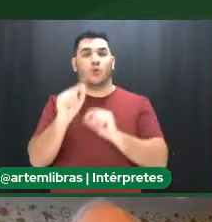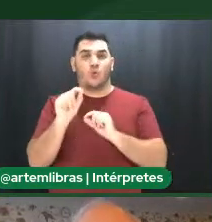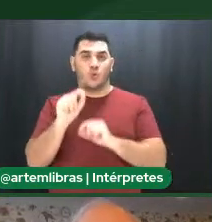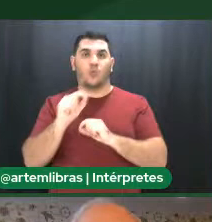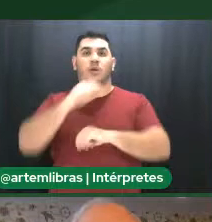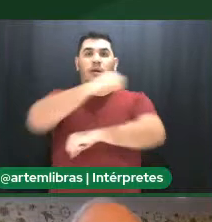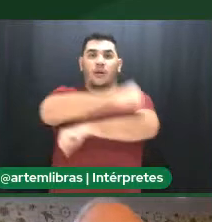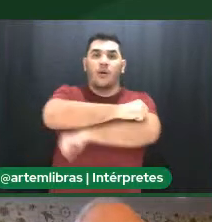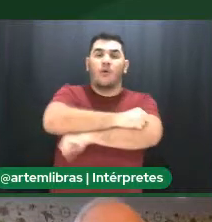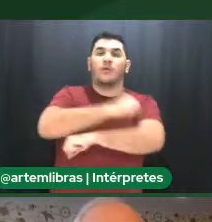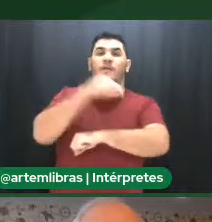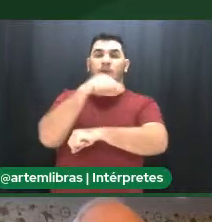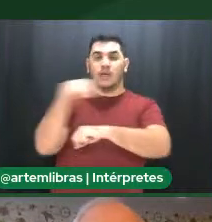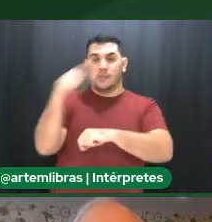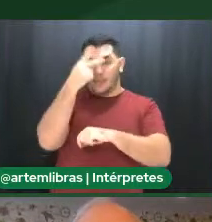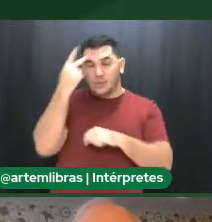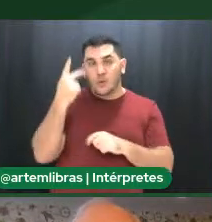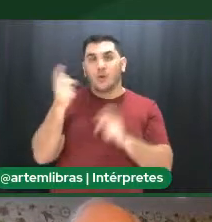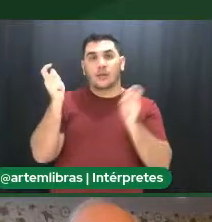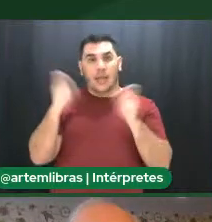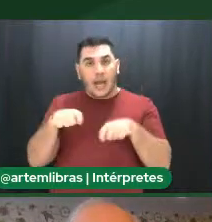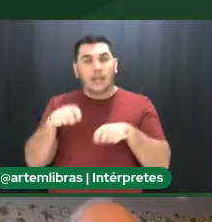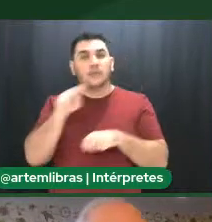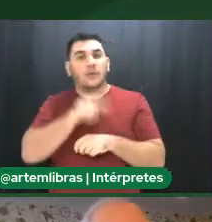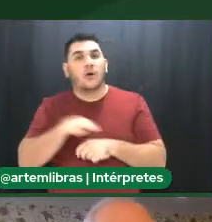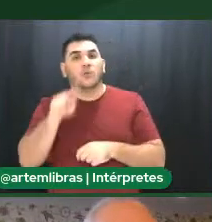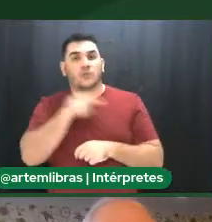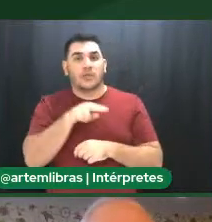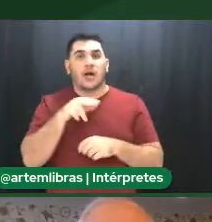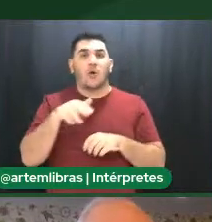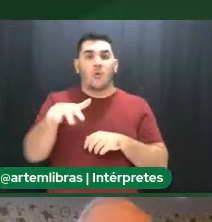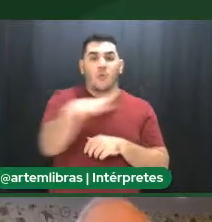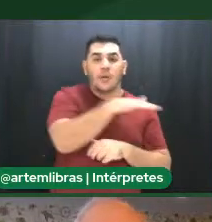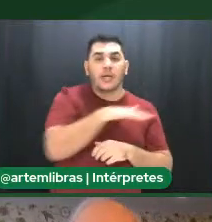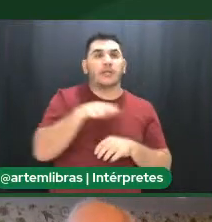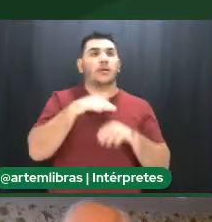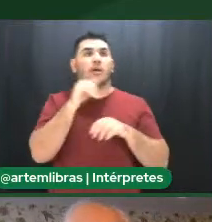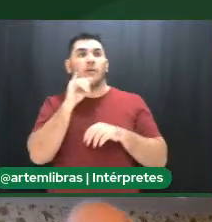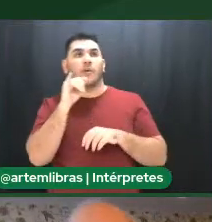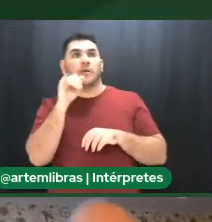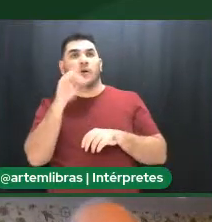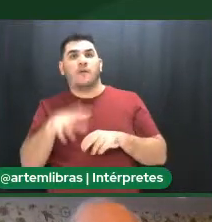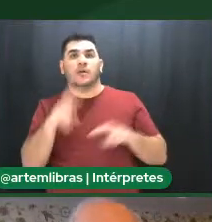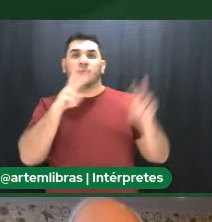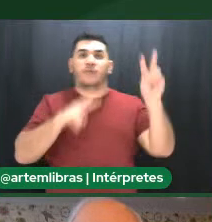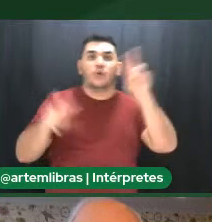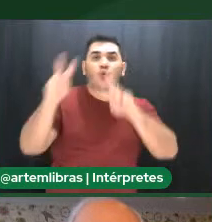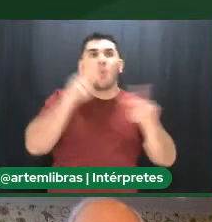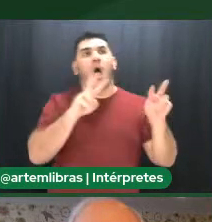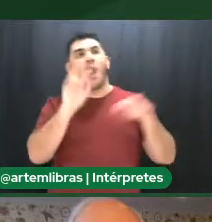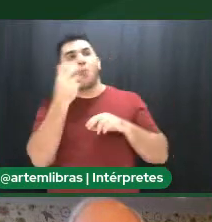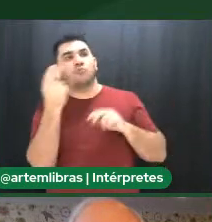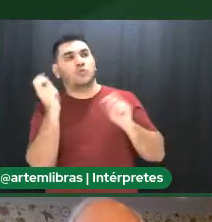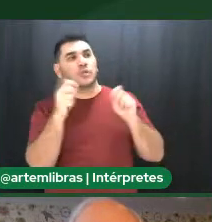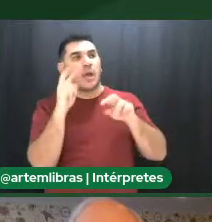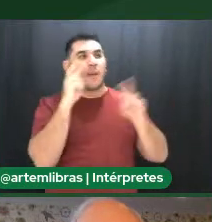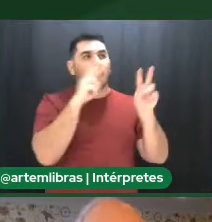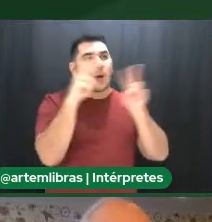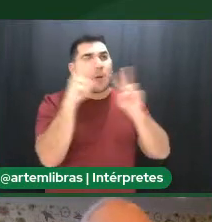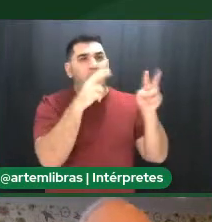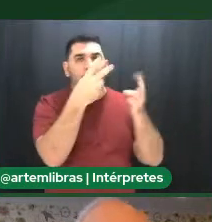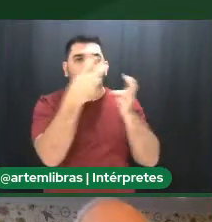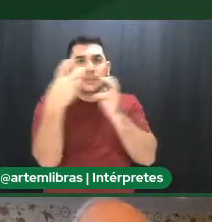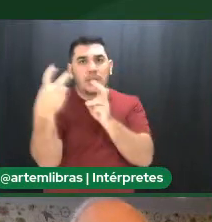you didn't get what you wanted. That's a good idea, and in many cases that will be useful.